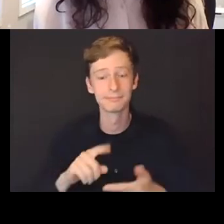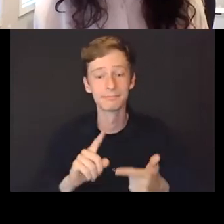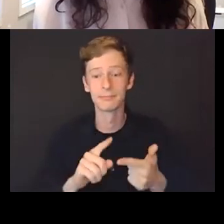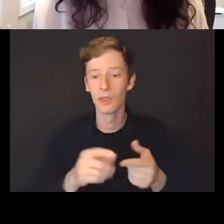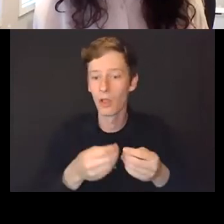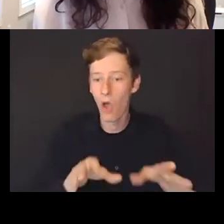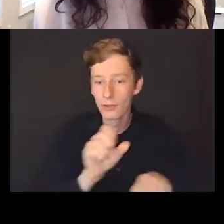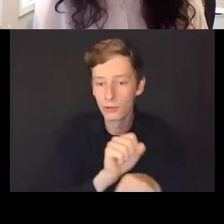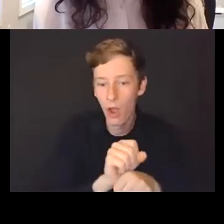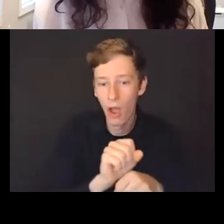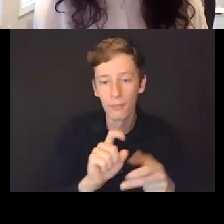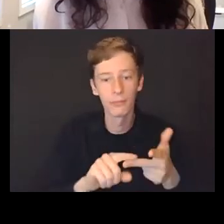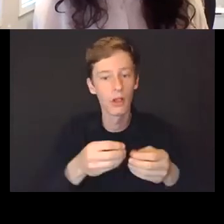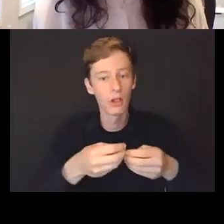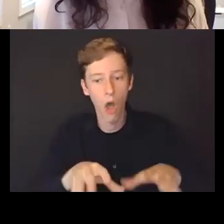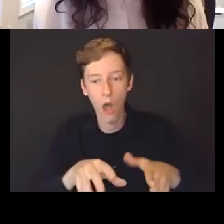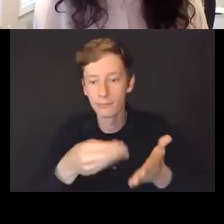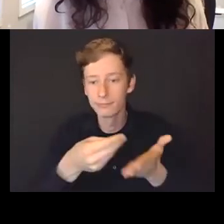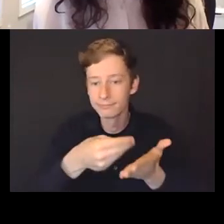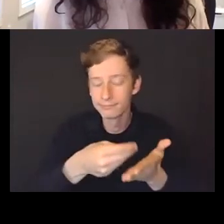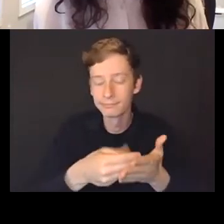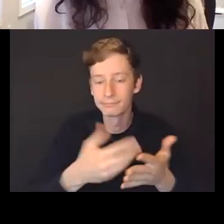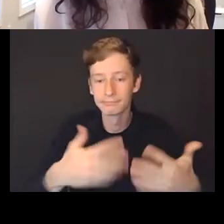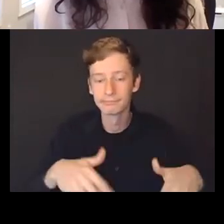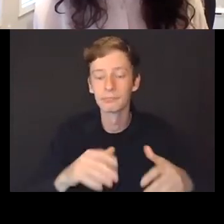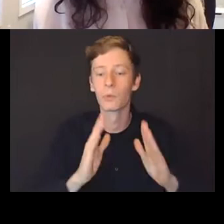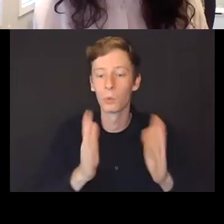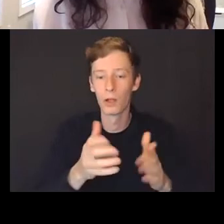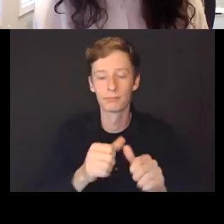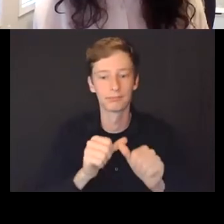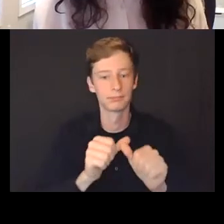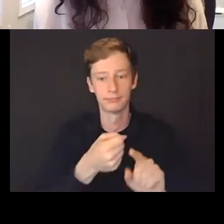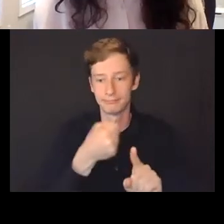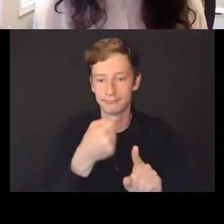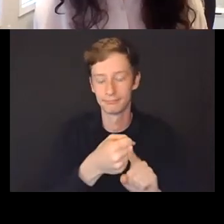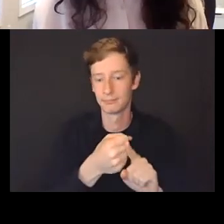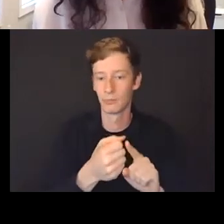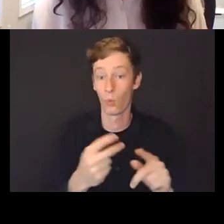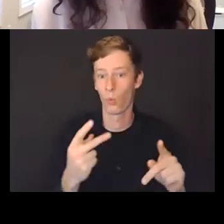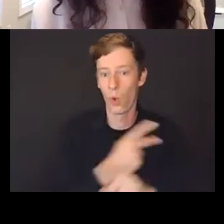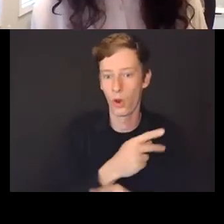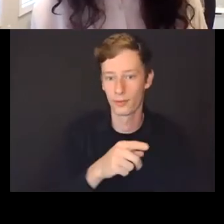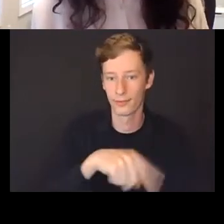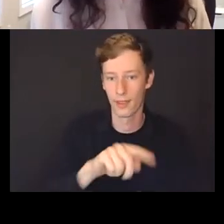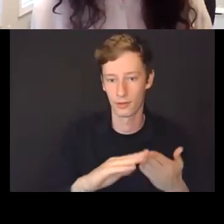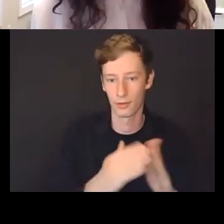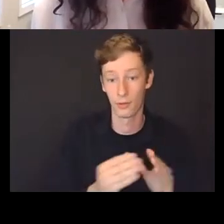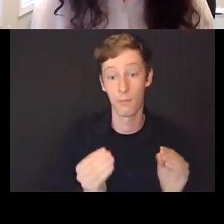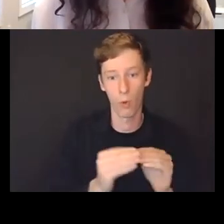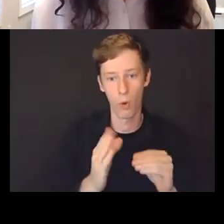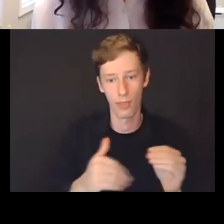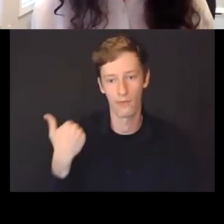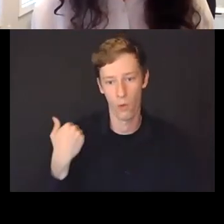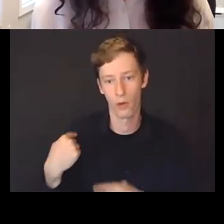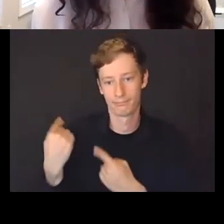of jobs. And so this will continue to affect this community disproportionately, even as it is already.